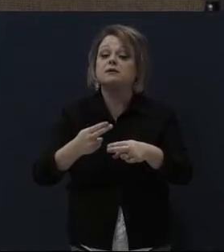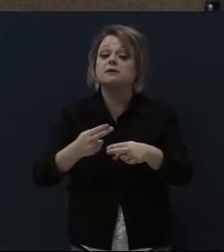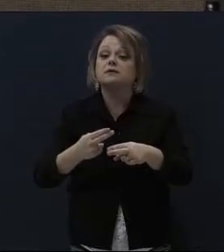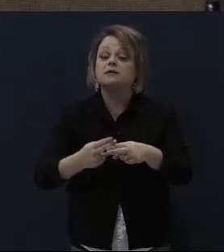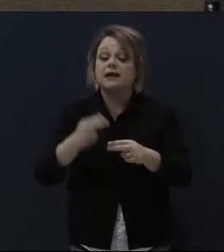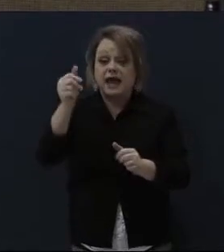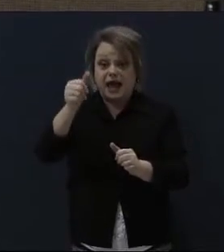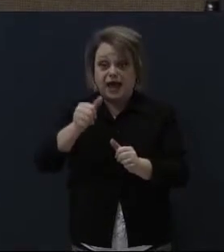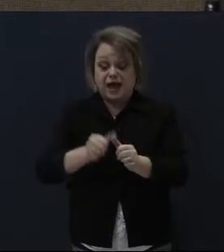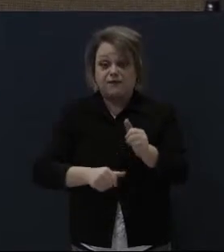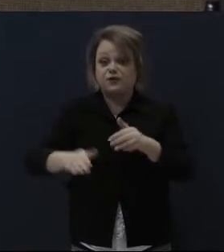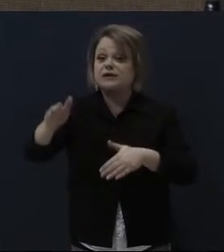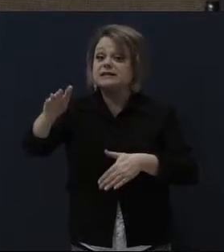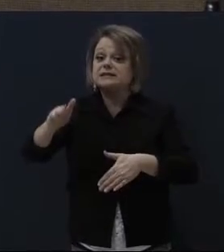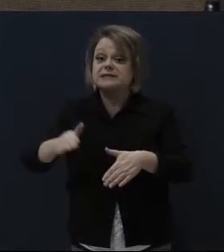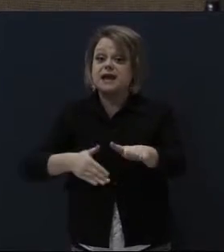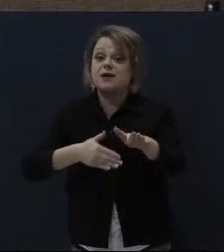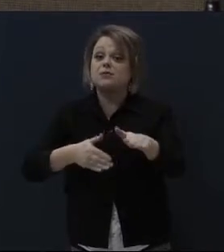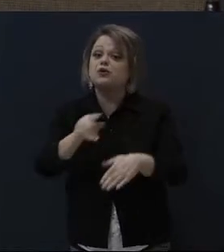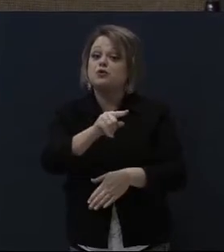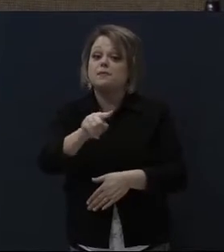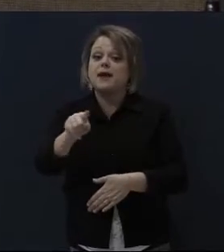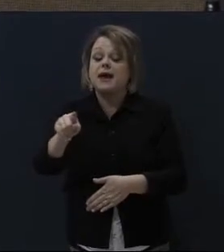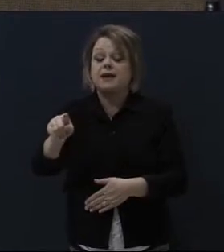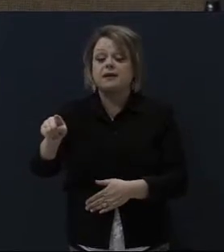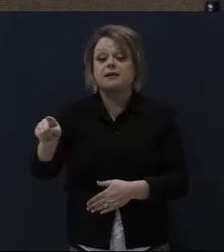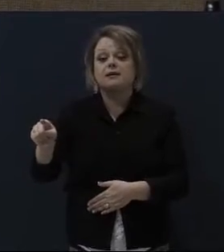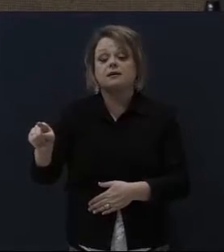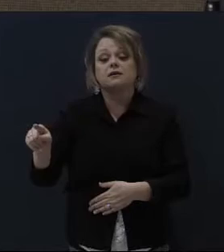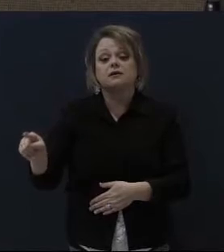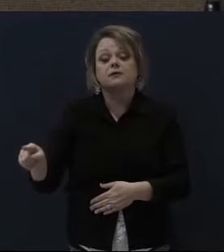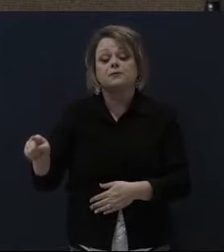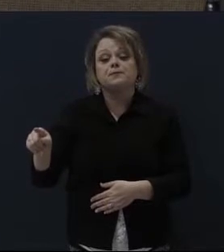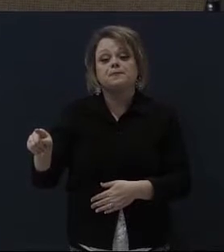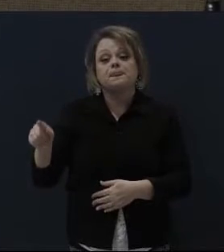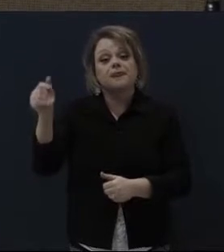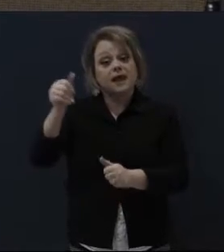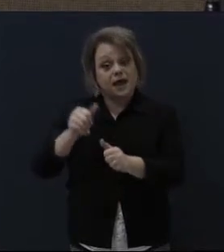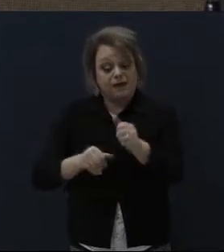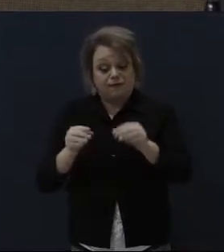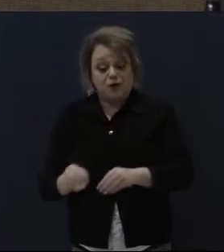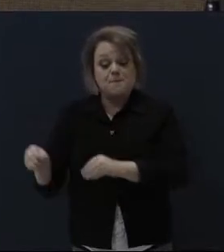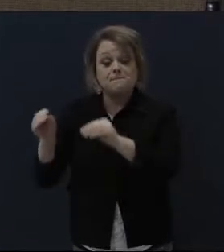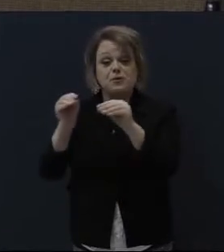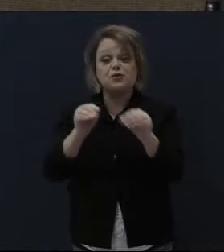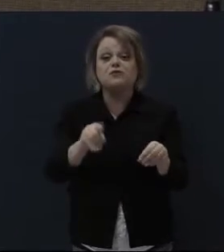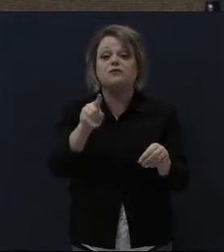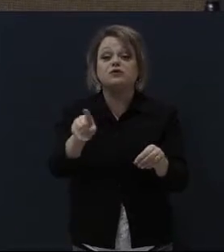Every step that I take, and every move that